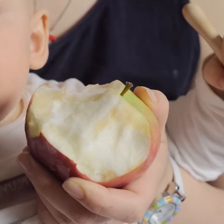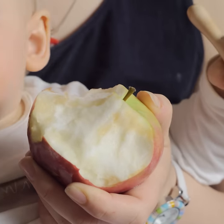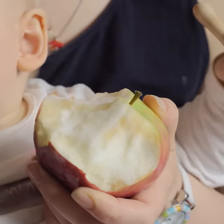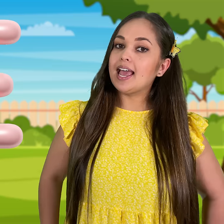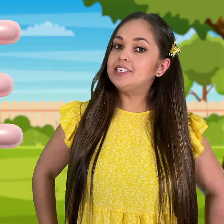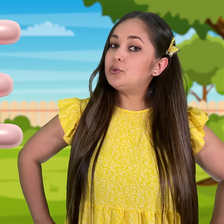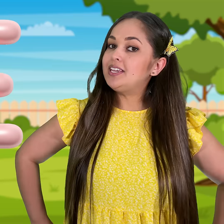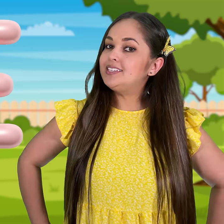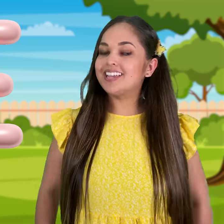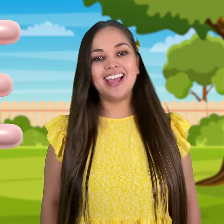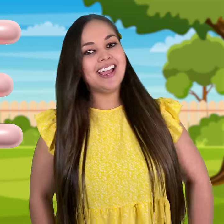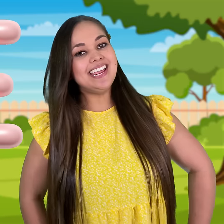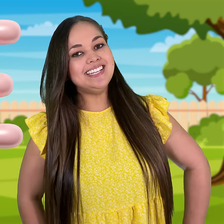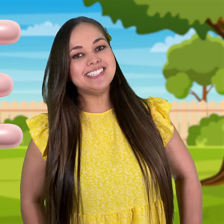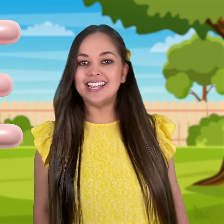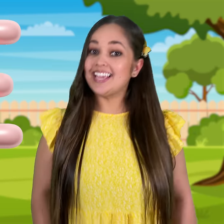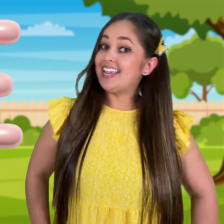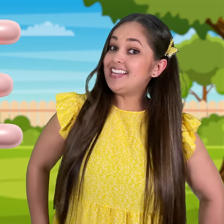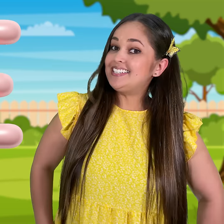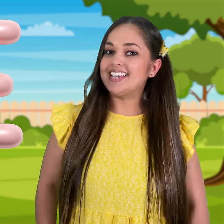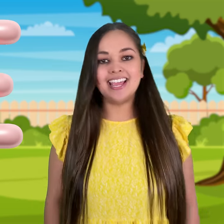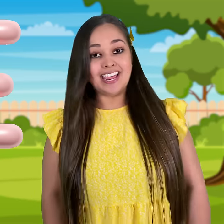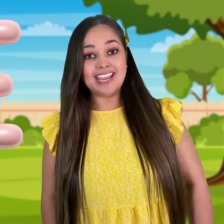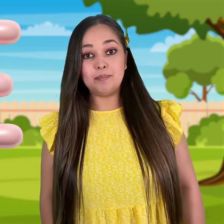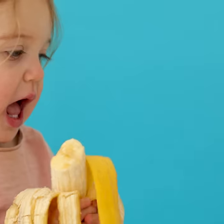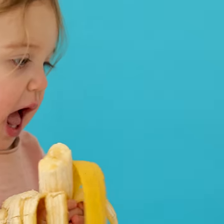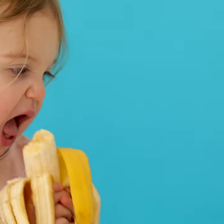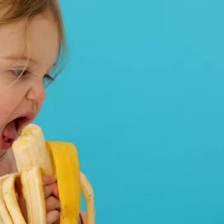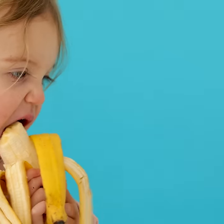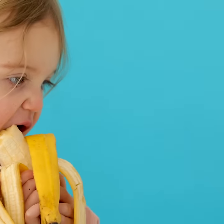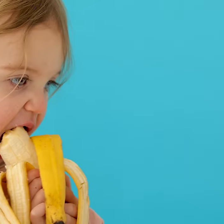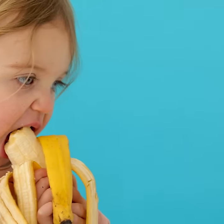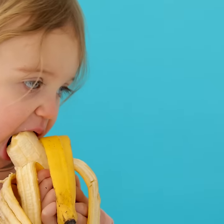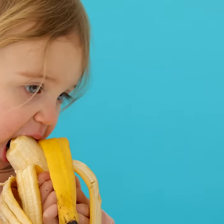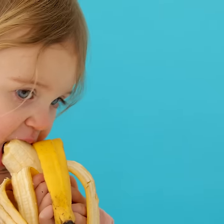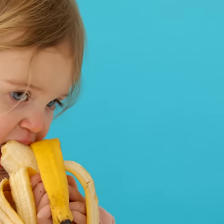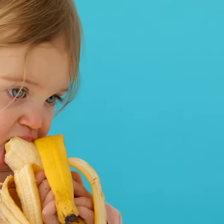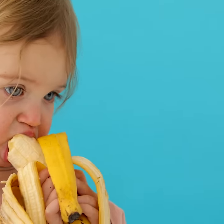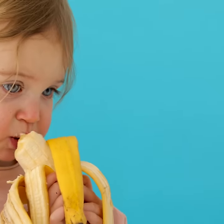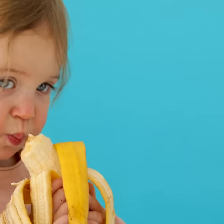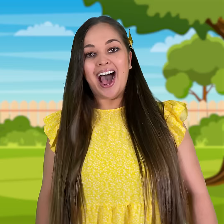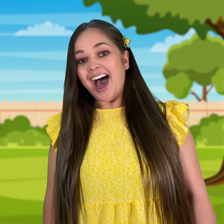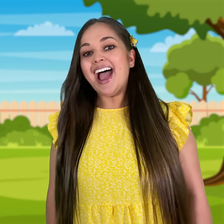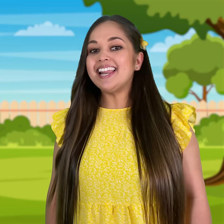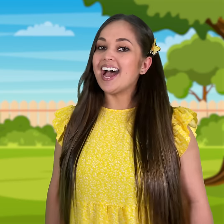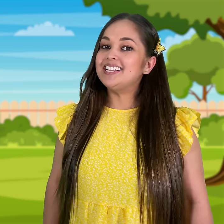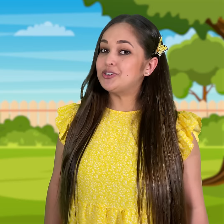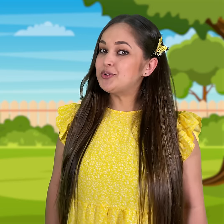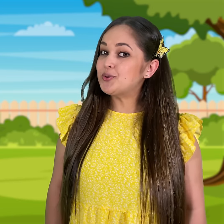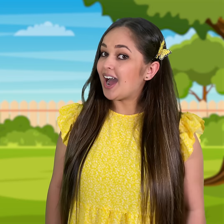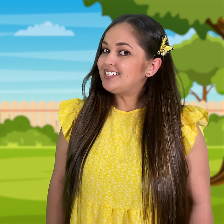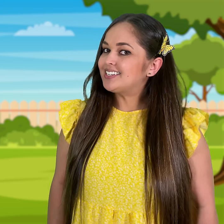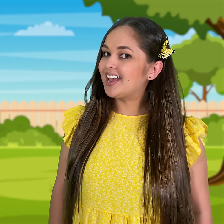bananas. I like to eat, eat, eat apples and bananas. I